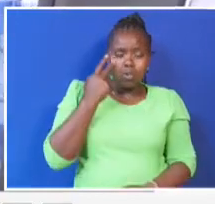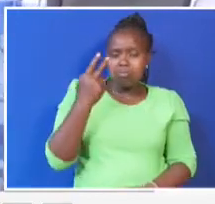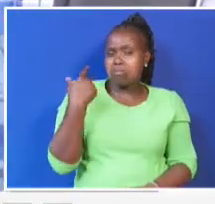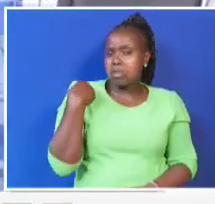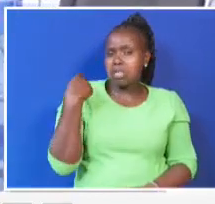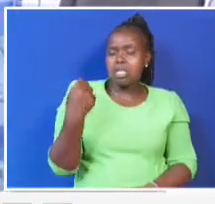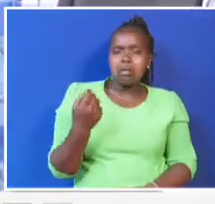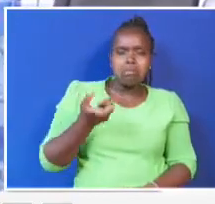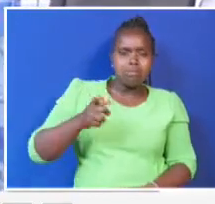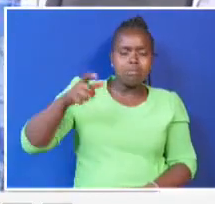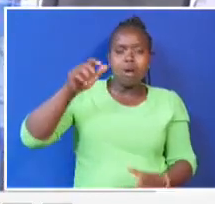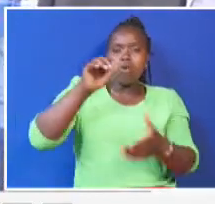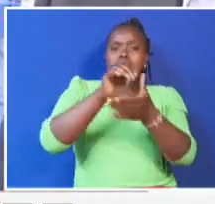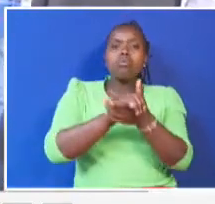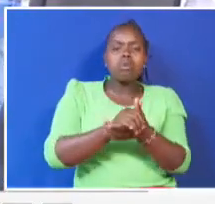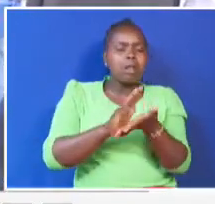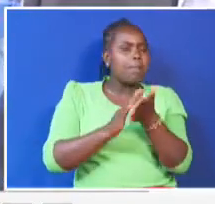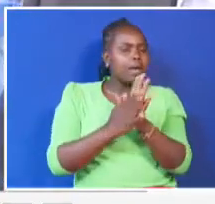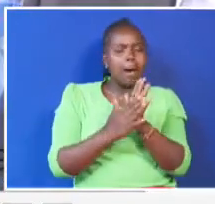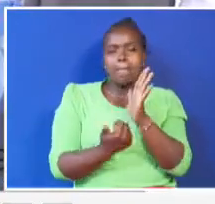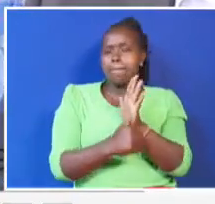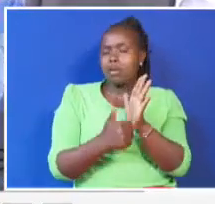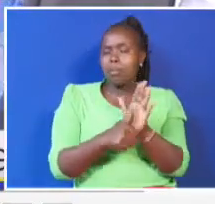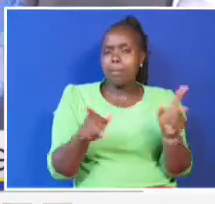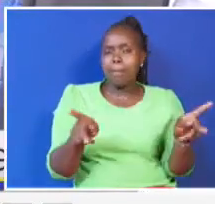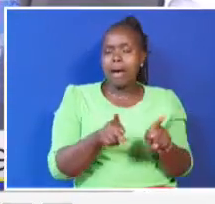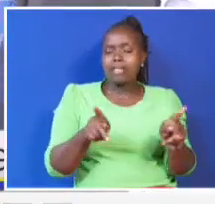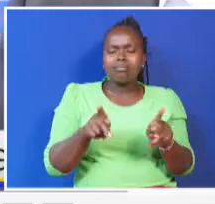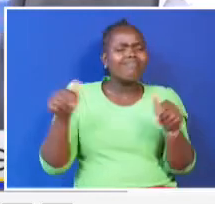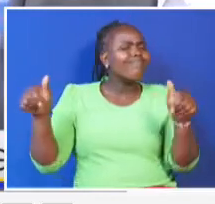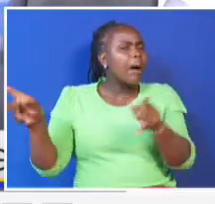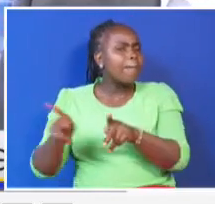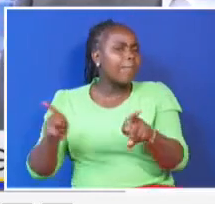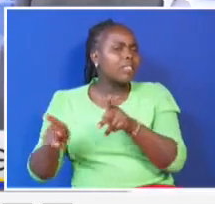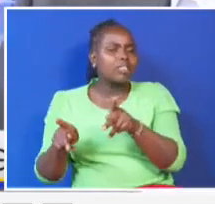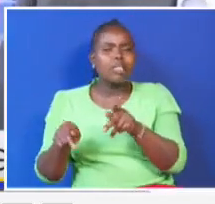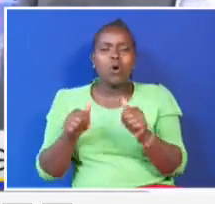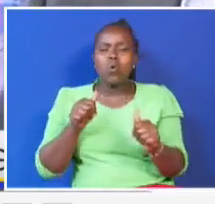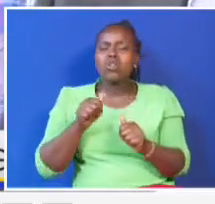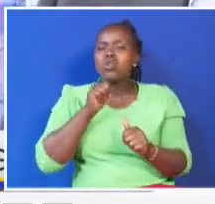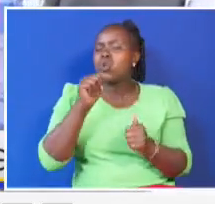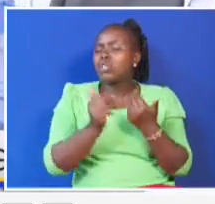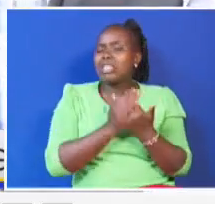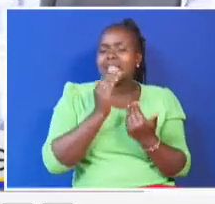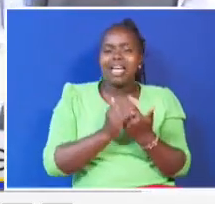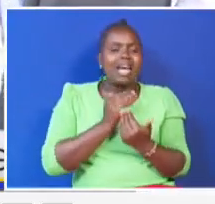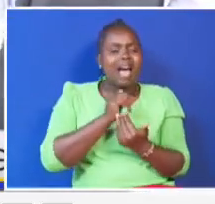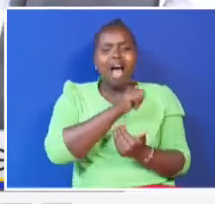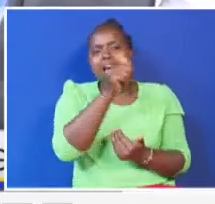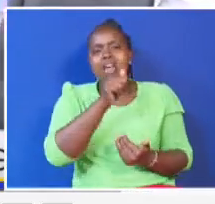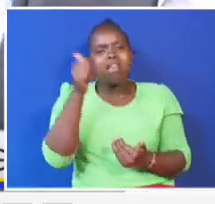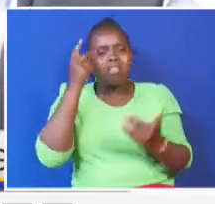recently Jubilee has become a dictatorial party, a party that does not tolerate divergent